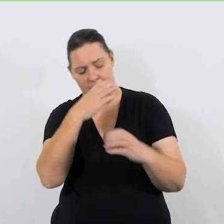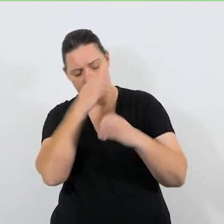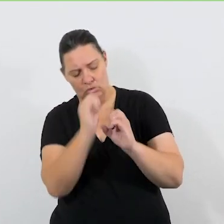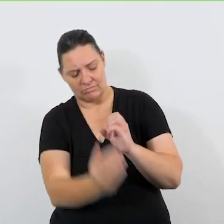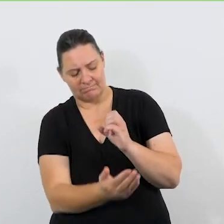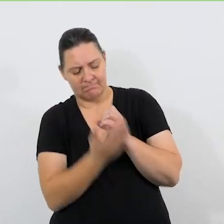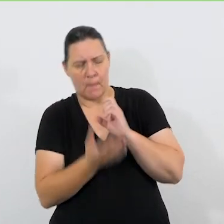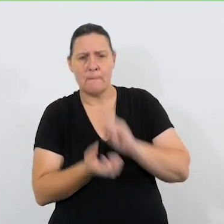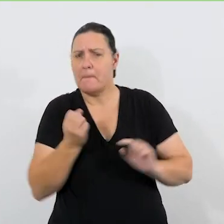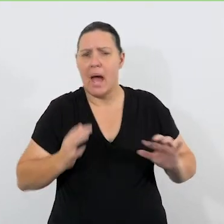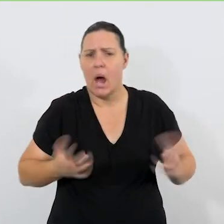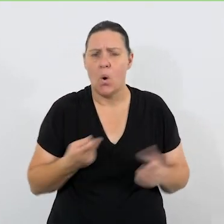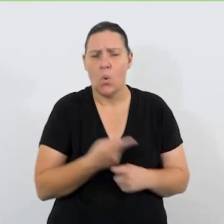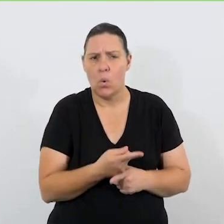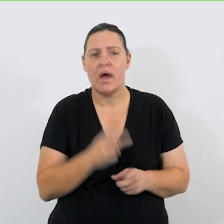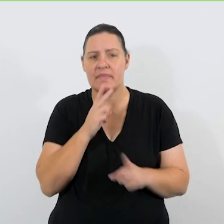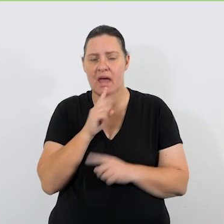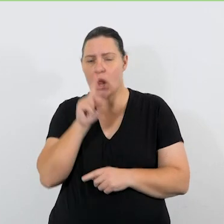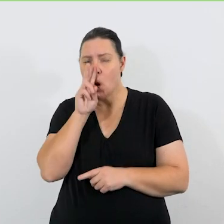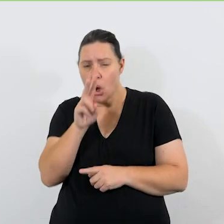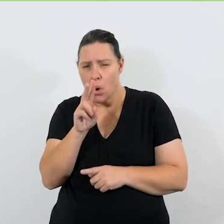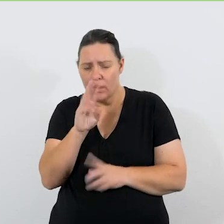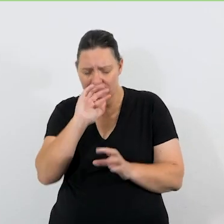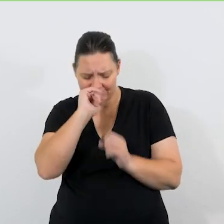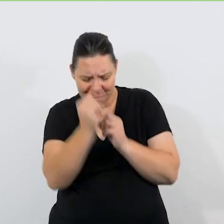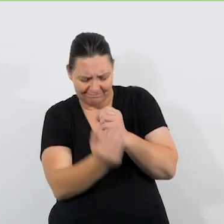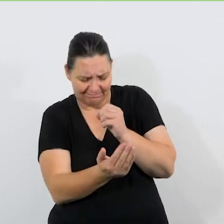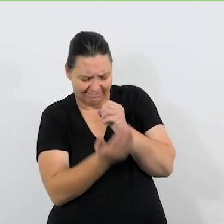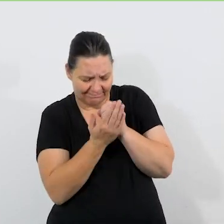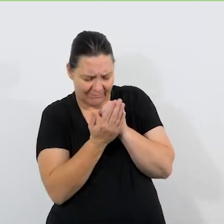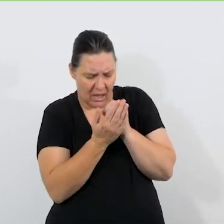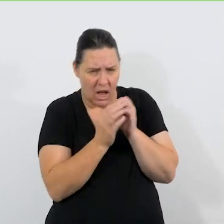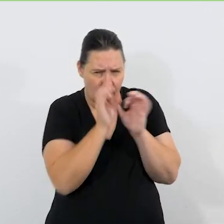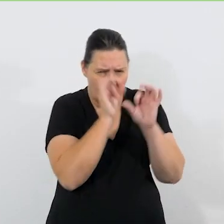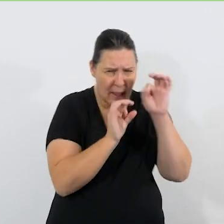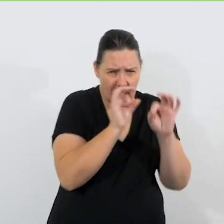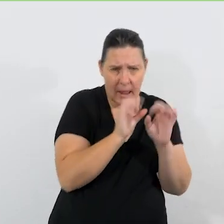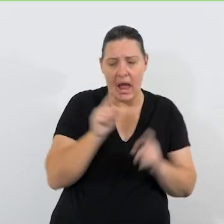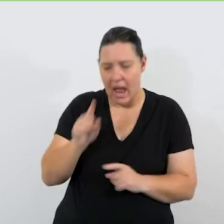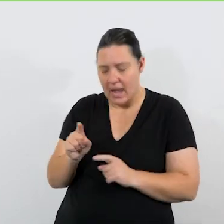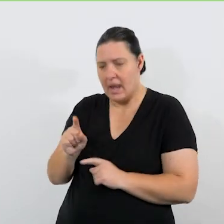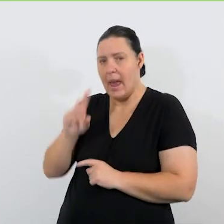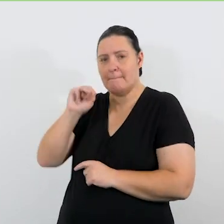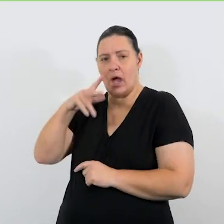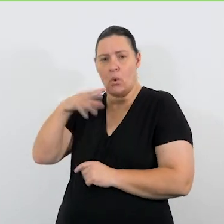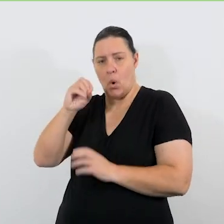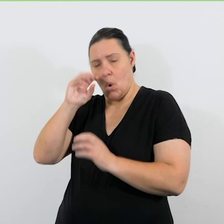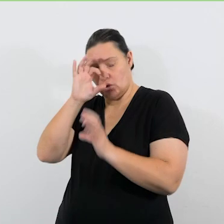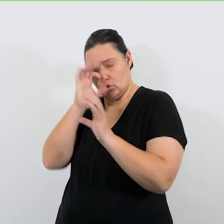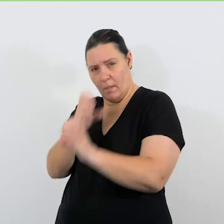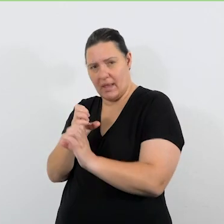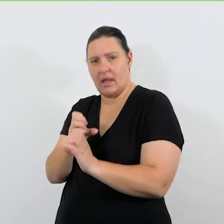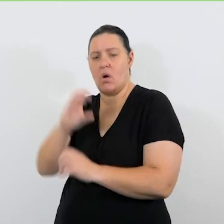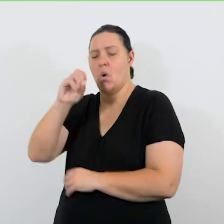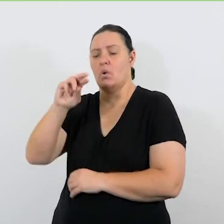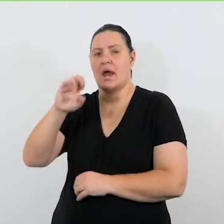microscope, and then we are going to look at microscopic and macroscopic organisms, and lastly we are